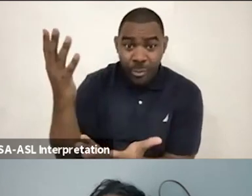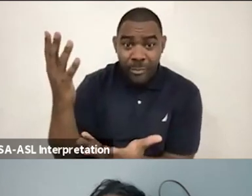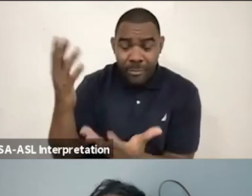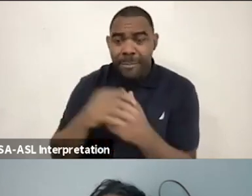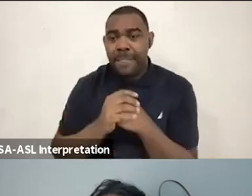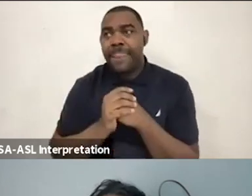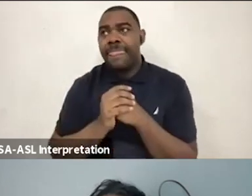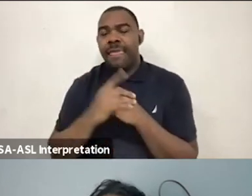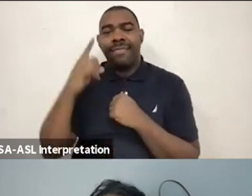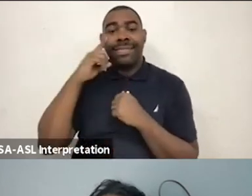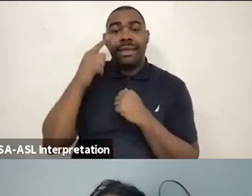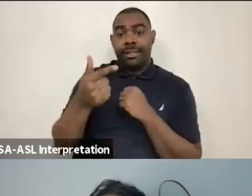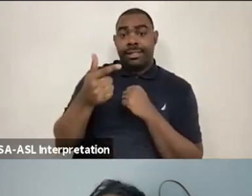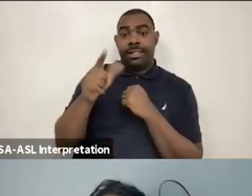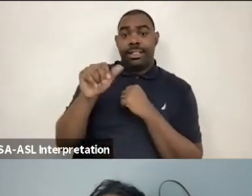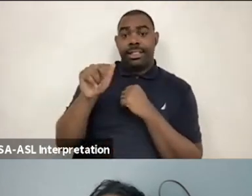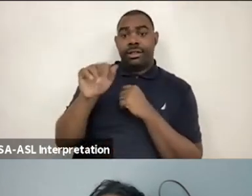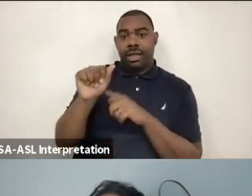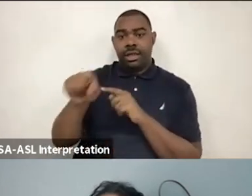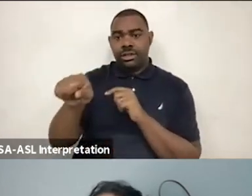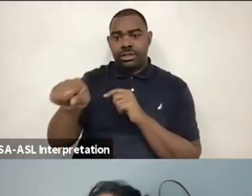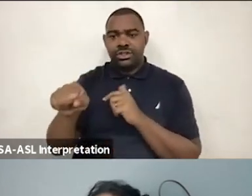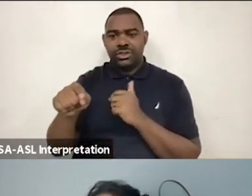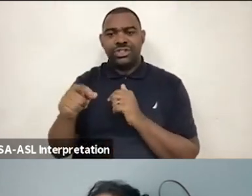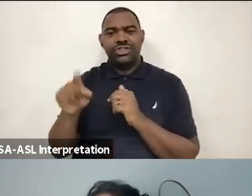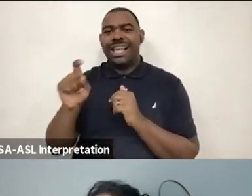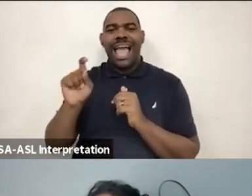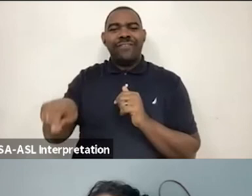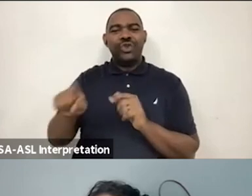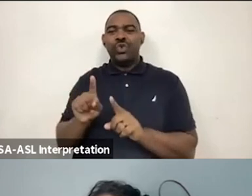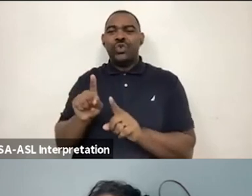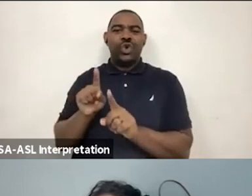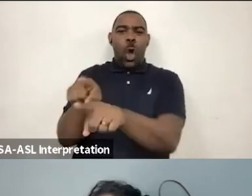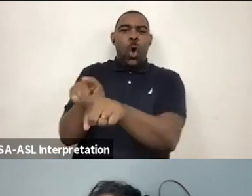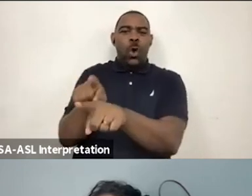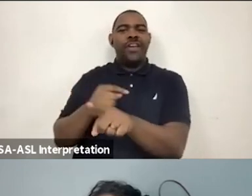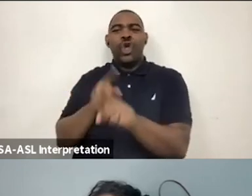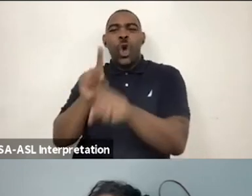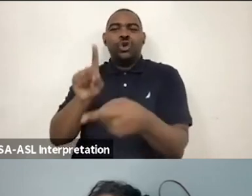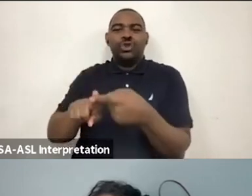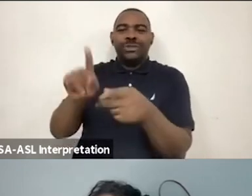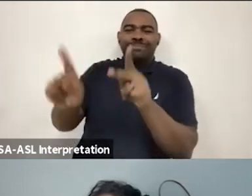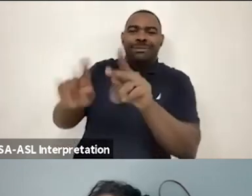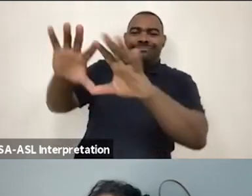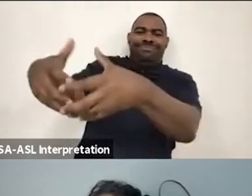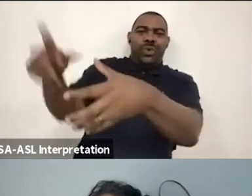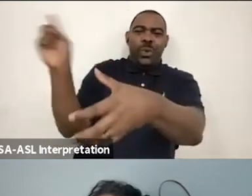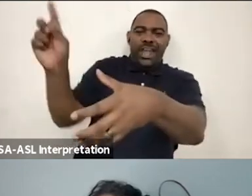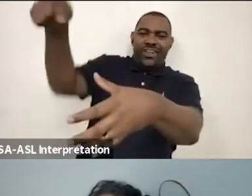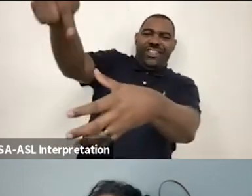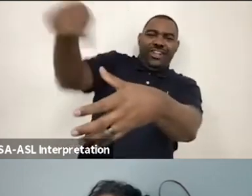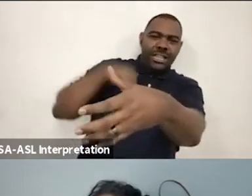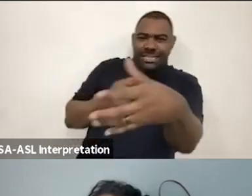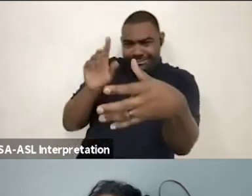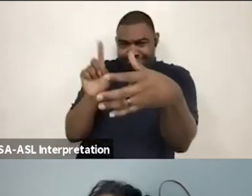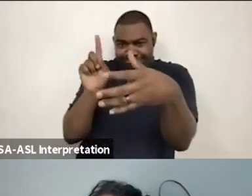think, I think Glenda, someone would say, you have to kind of go, sometimes you got to go to the folk, you got to go to where they